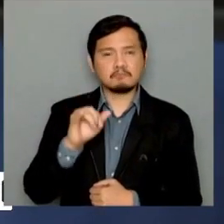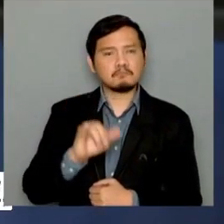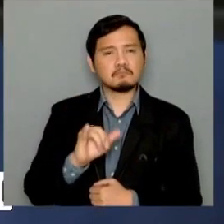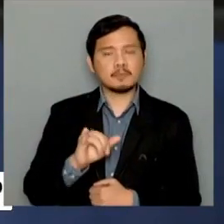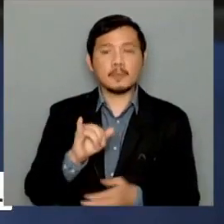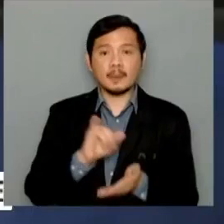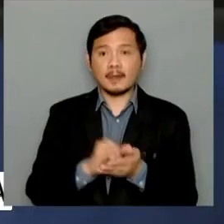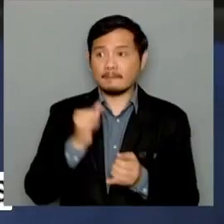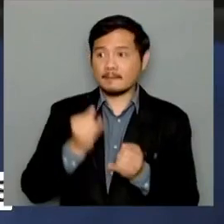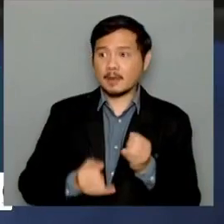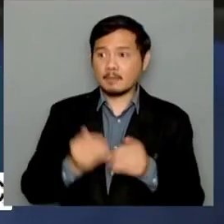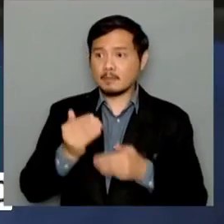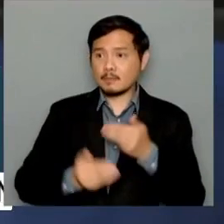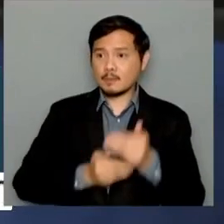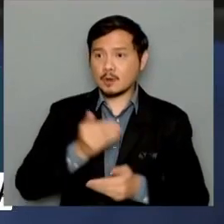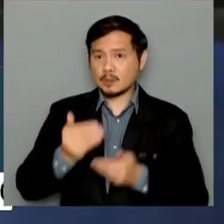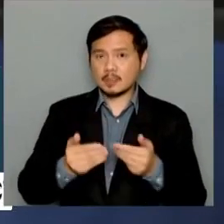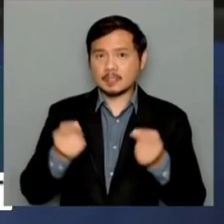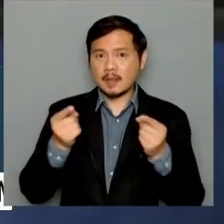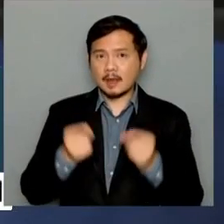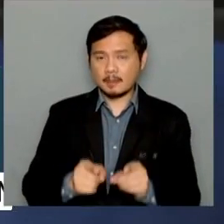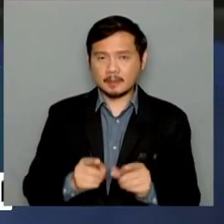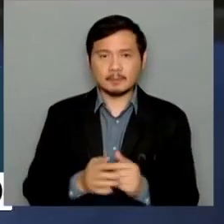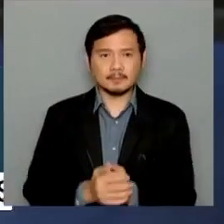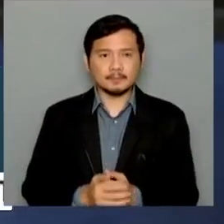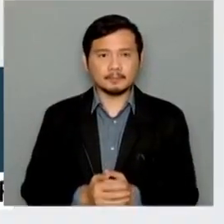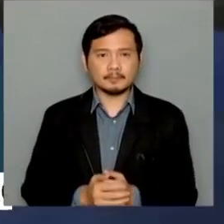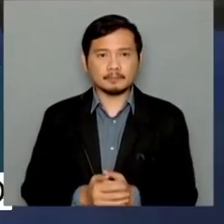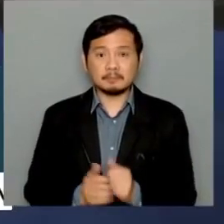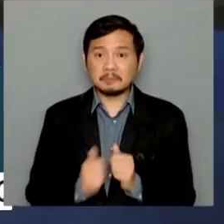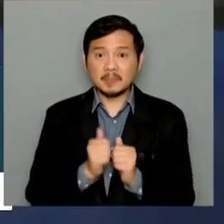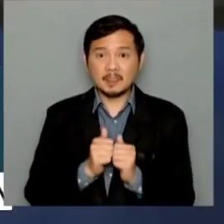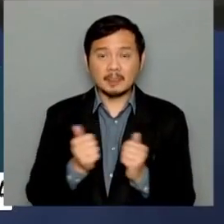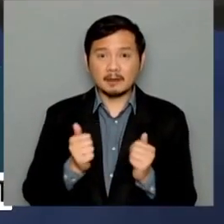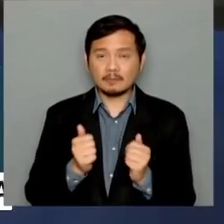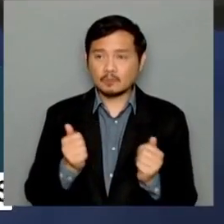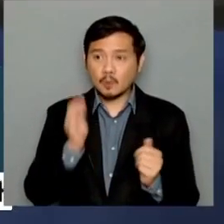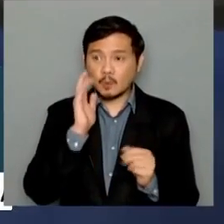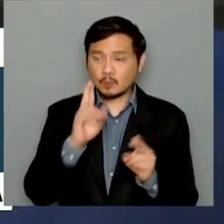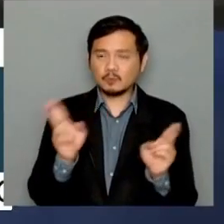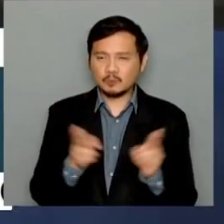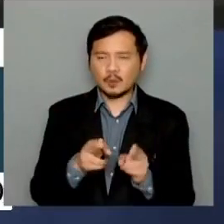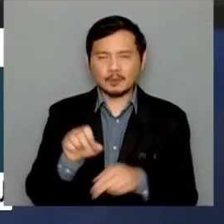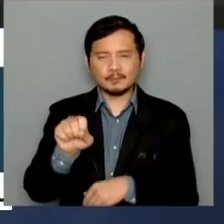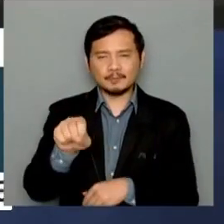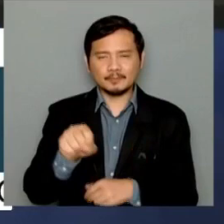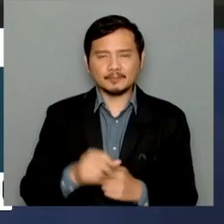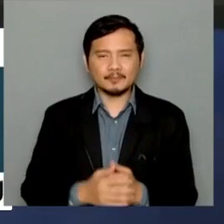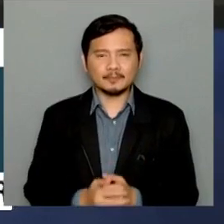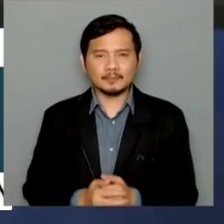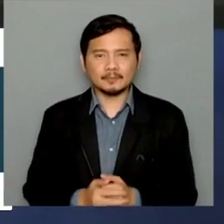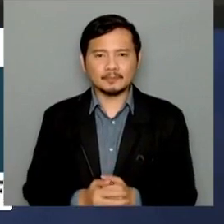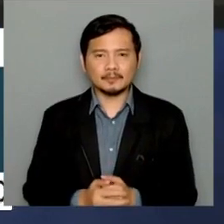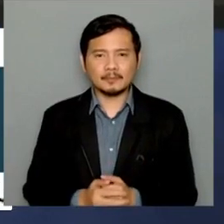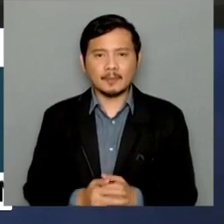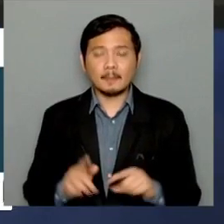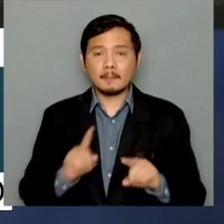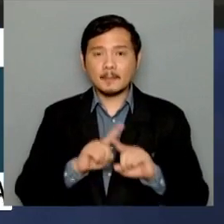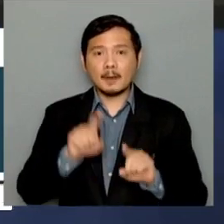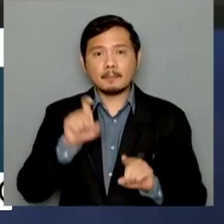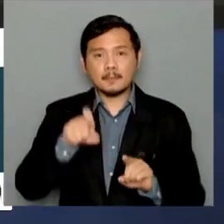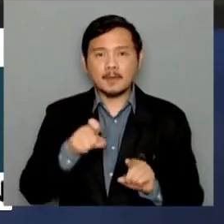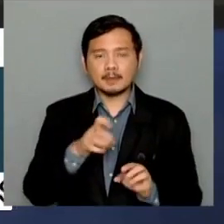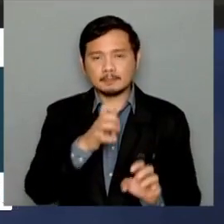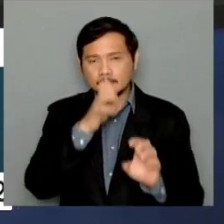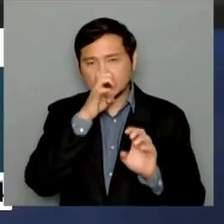final evaluation stage. So, I don't think it will take too long. Ang sinasabi lang namin is dumadaan sa matinding